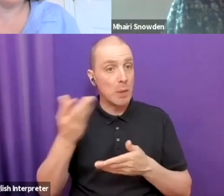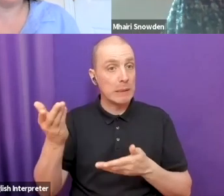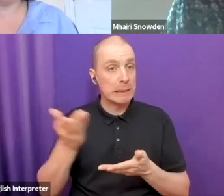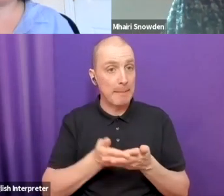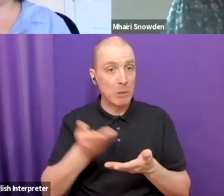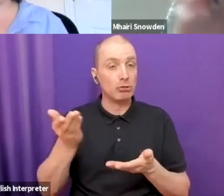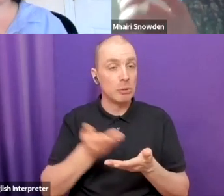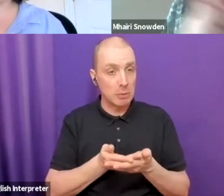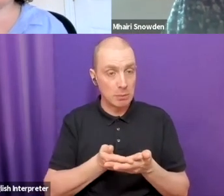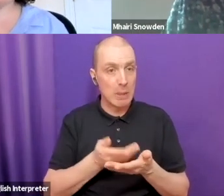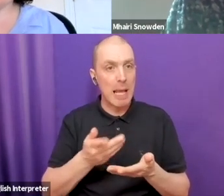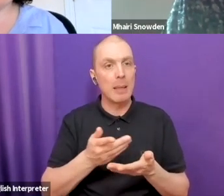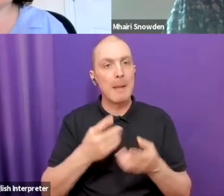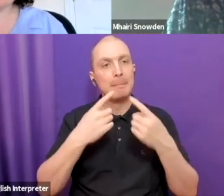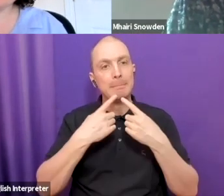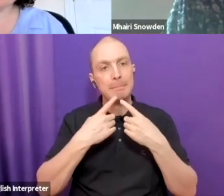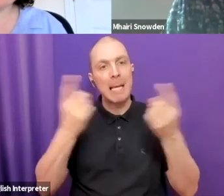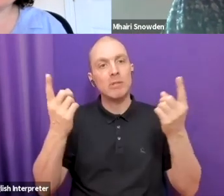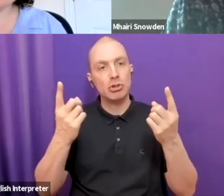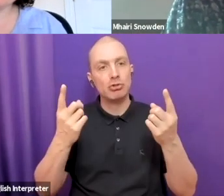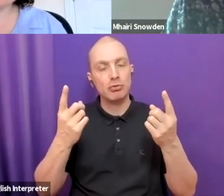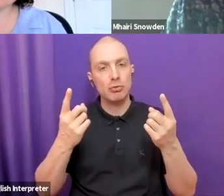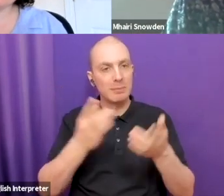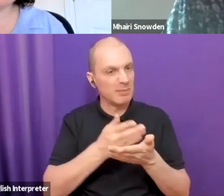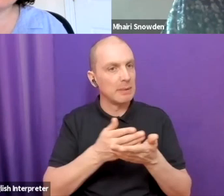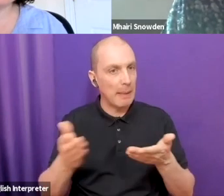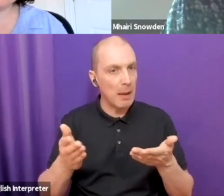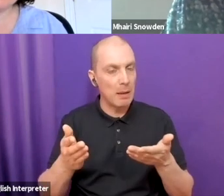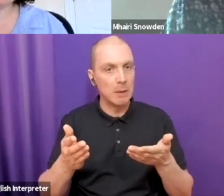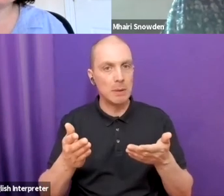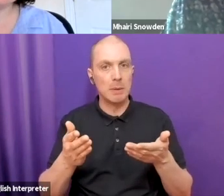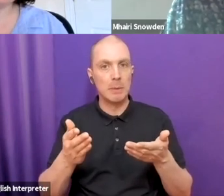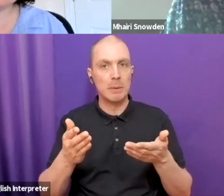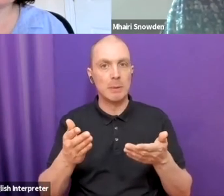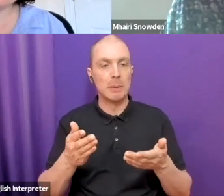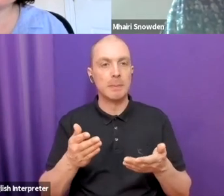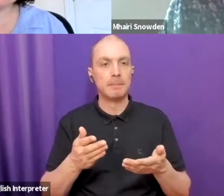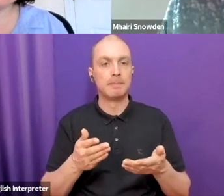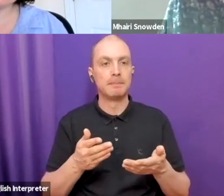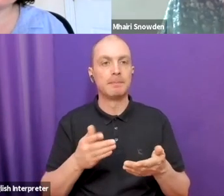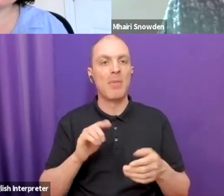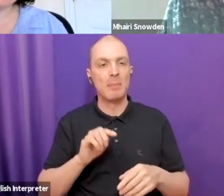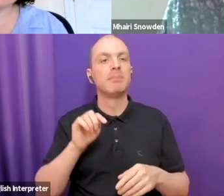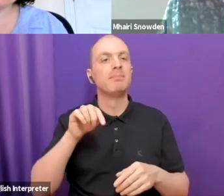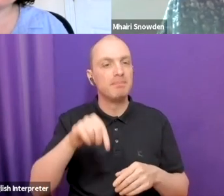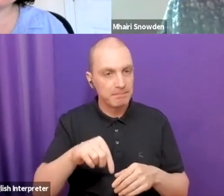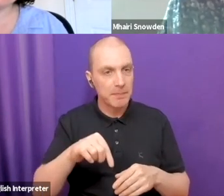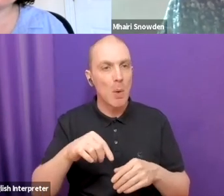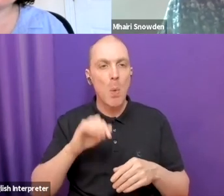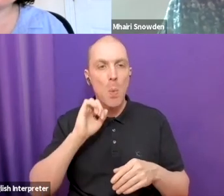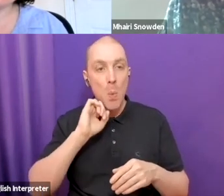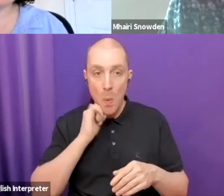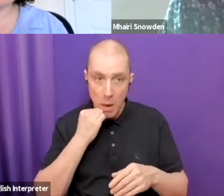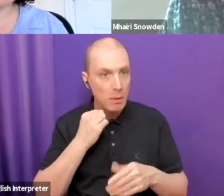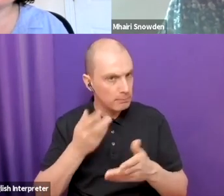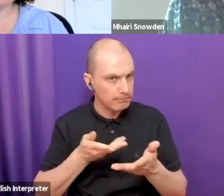course, there'll be lots after that, as we've heard loads about today, all the other kind of ways you can use the process. So, Chloë, I don't know if